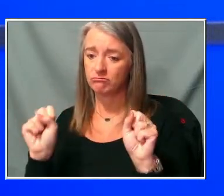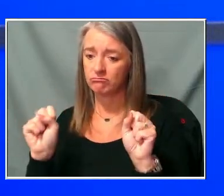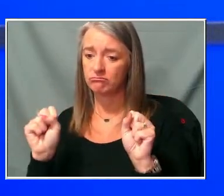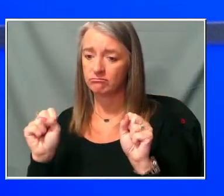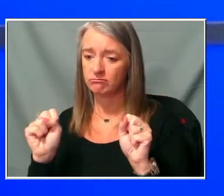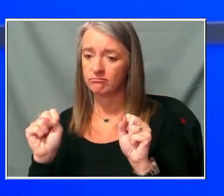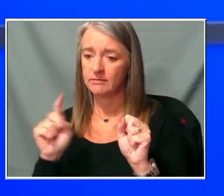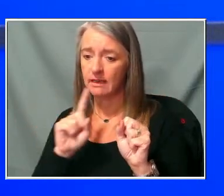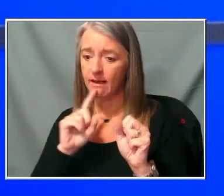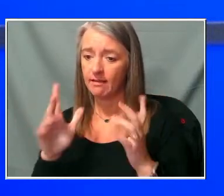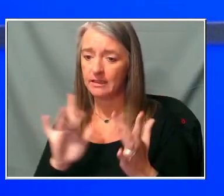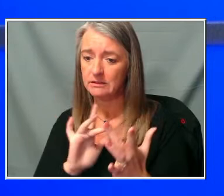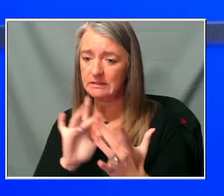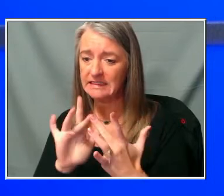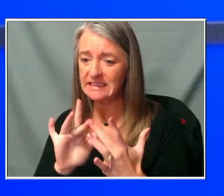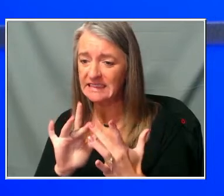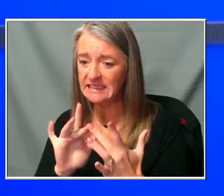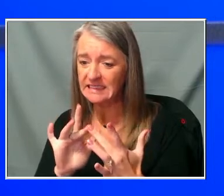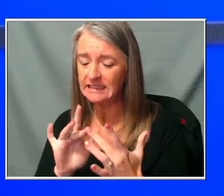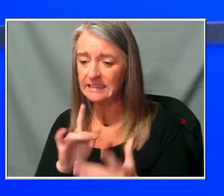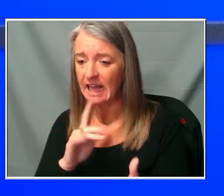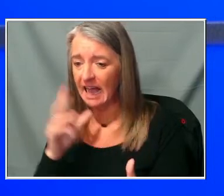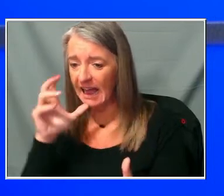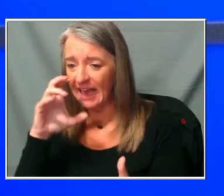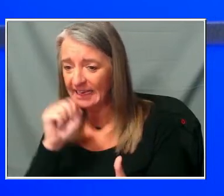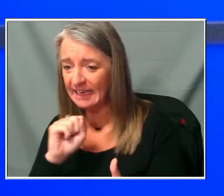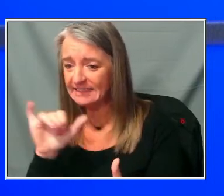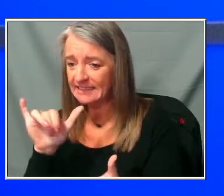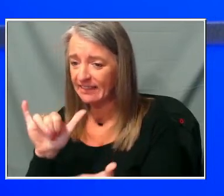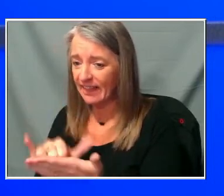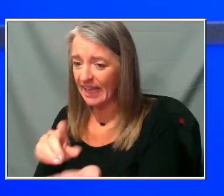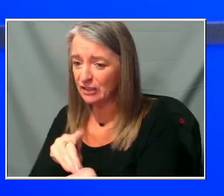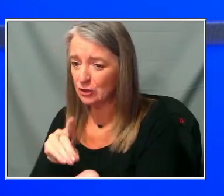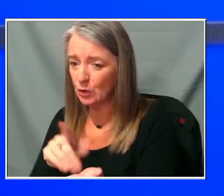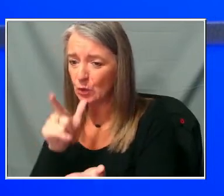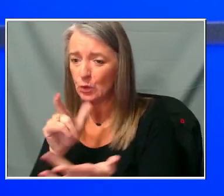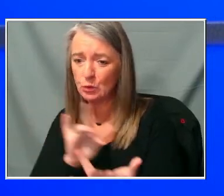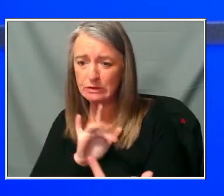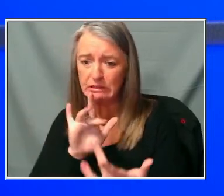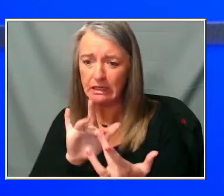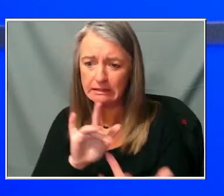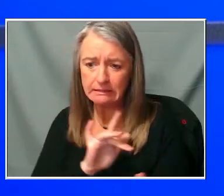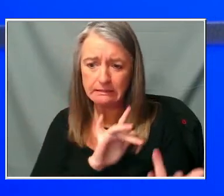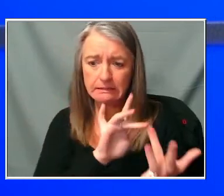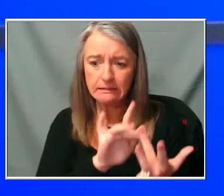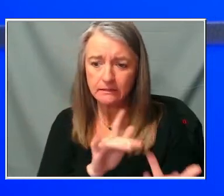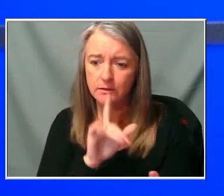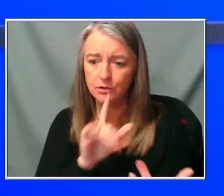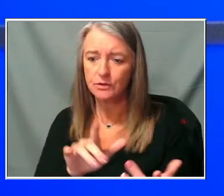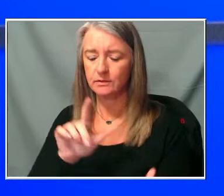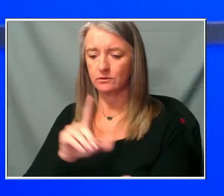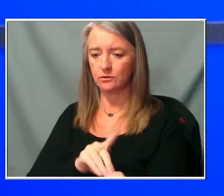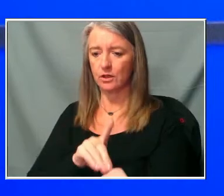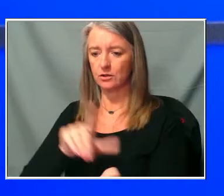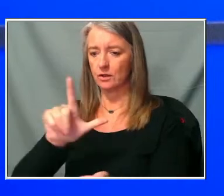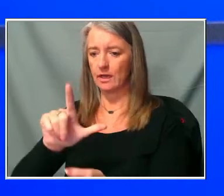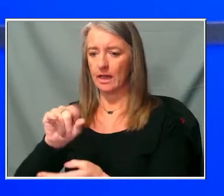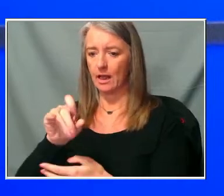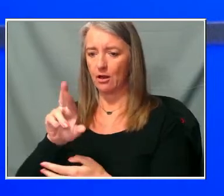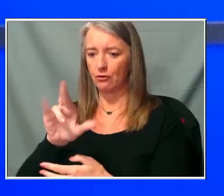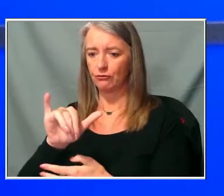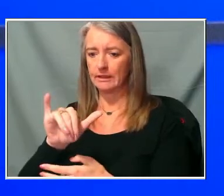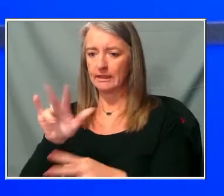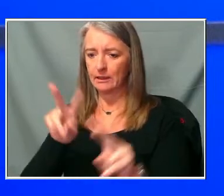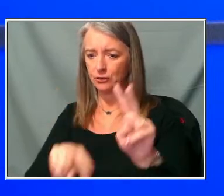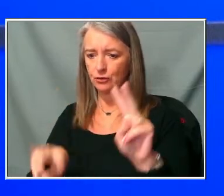reach out and go, well, I guess I need this doctor, or who should I reach out for this? Dr. Lowry's going, well, let's take a look at all the things that